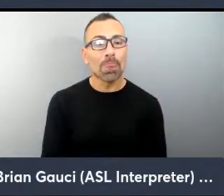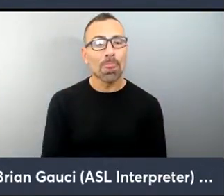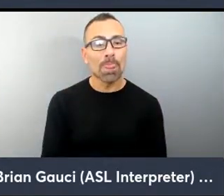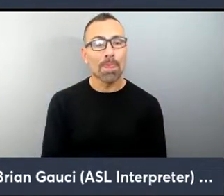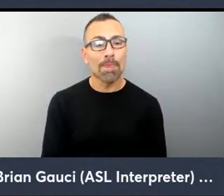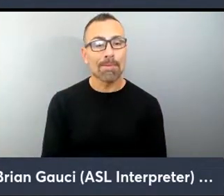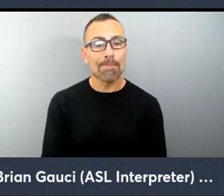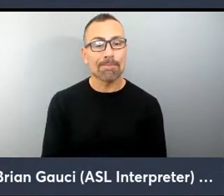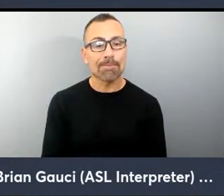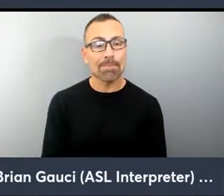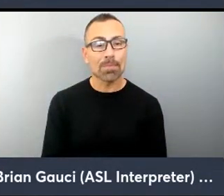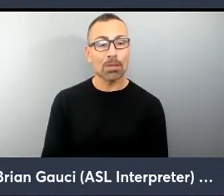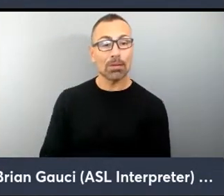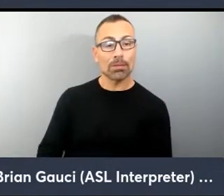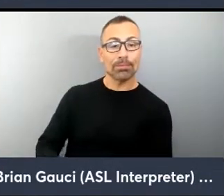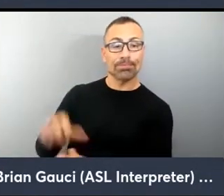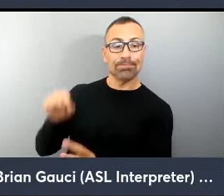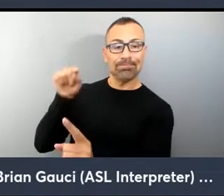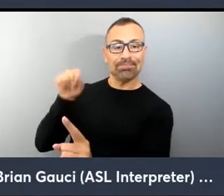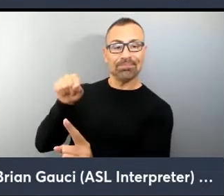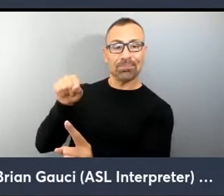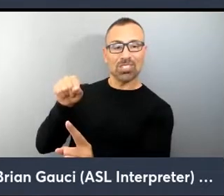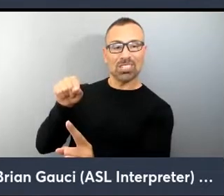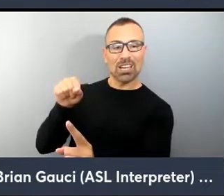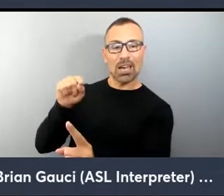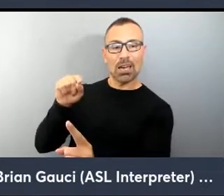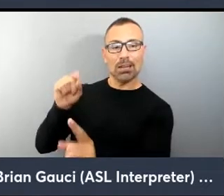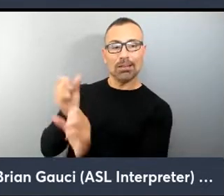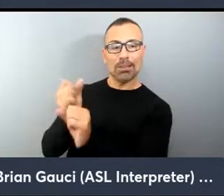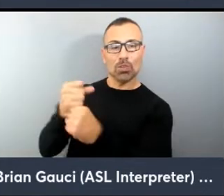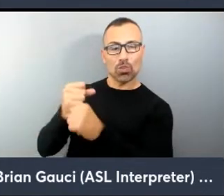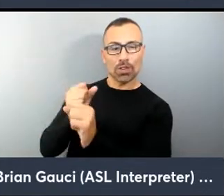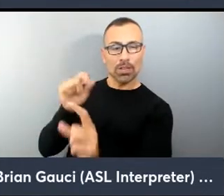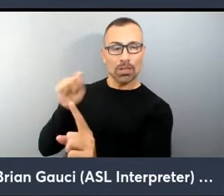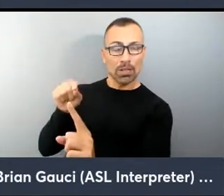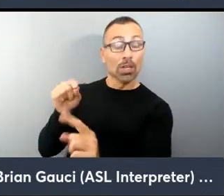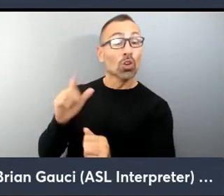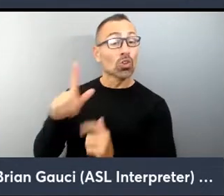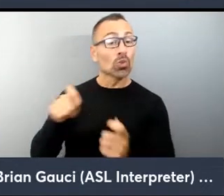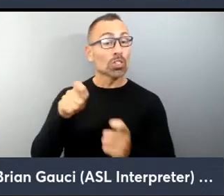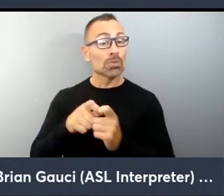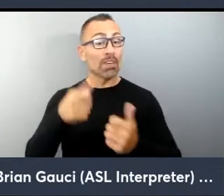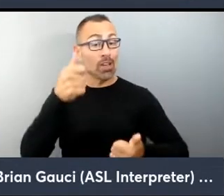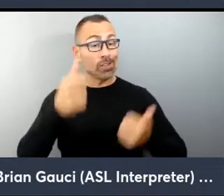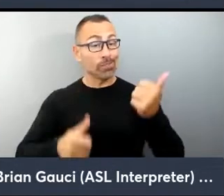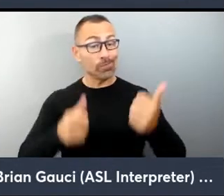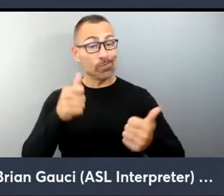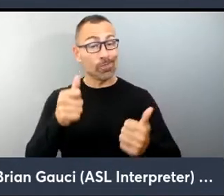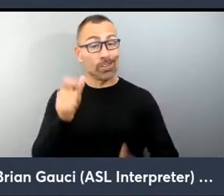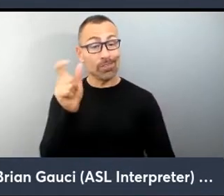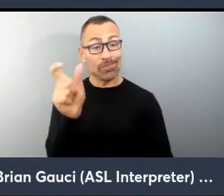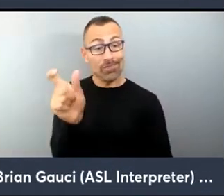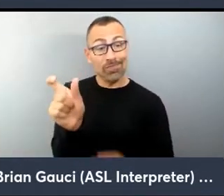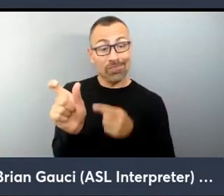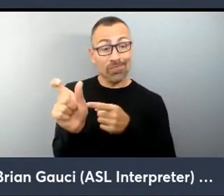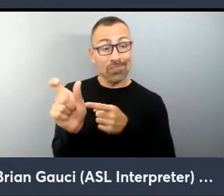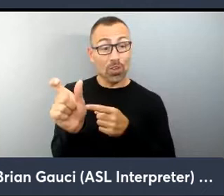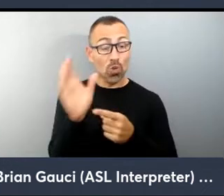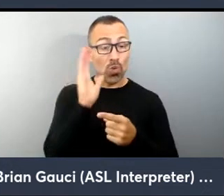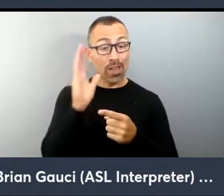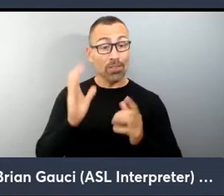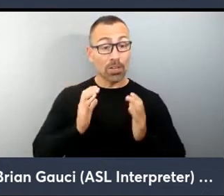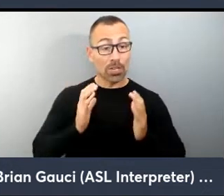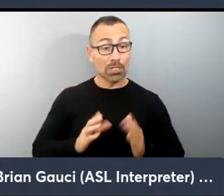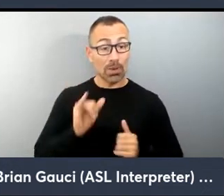are you want to specify obviously what field represents your customer ID. You want to